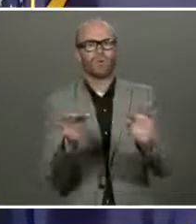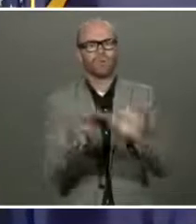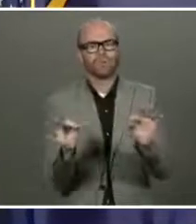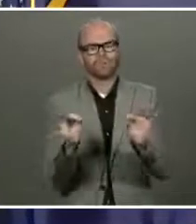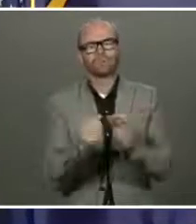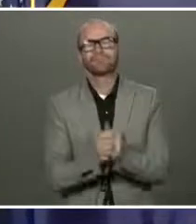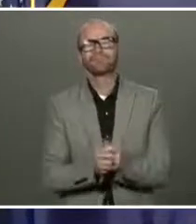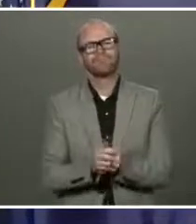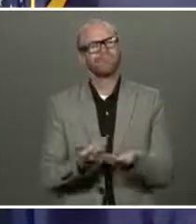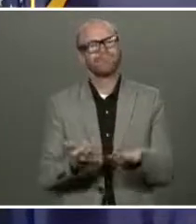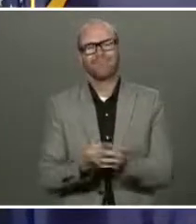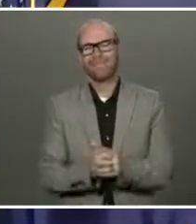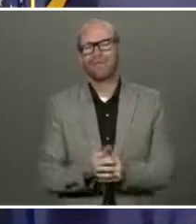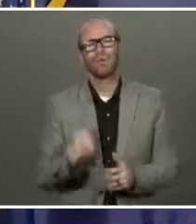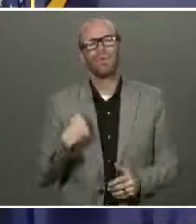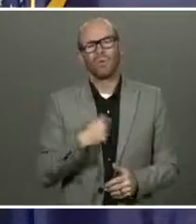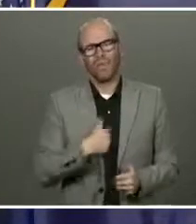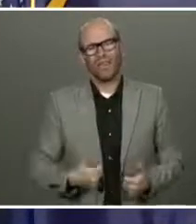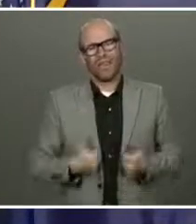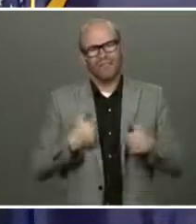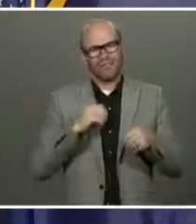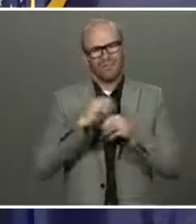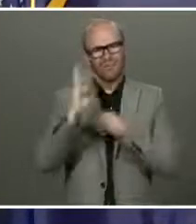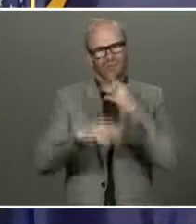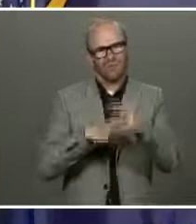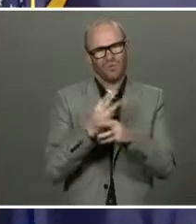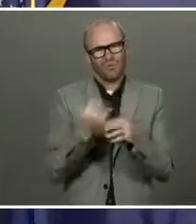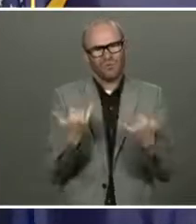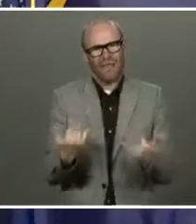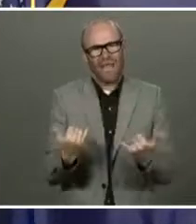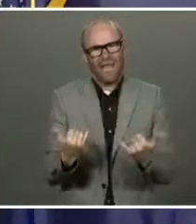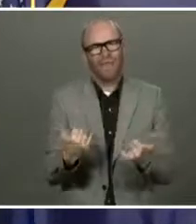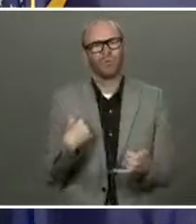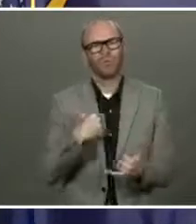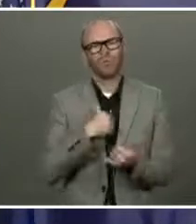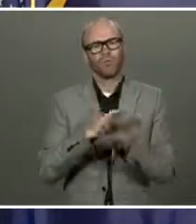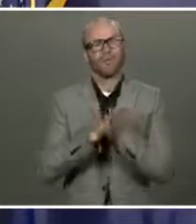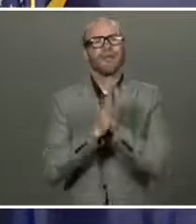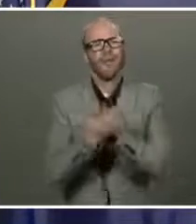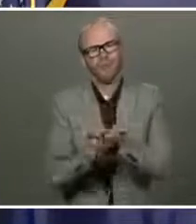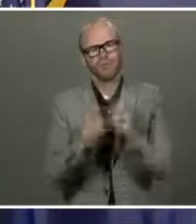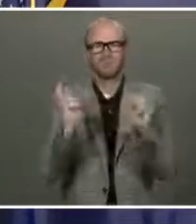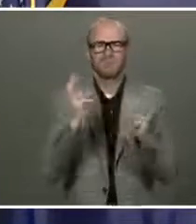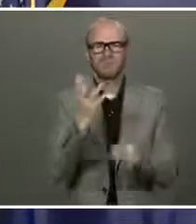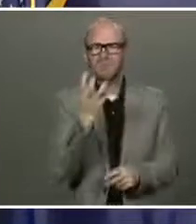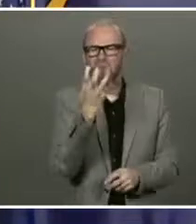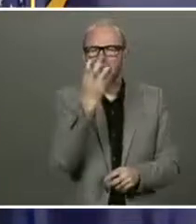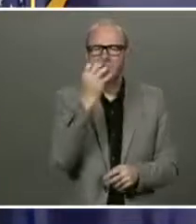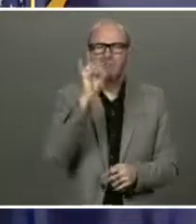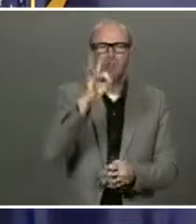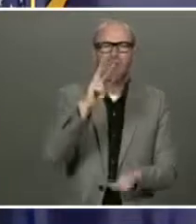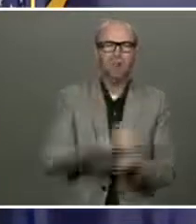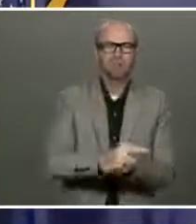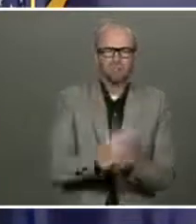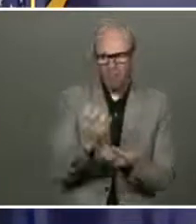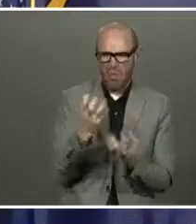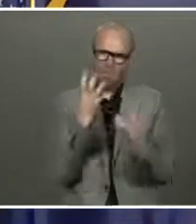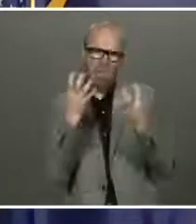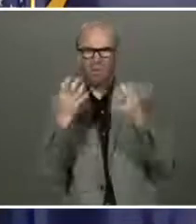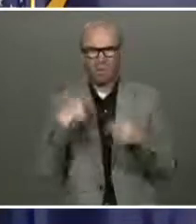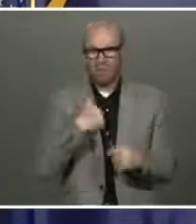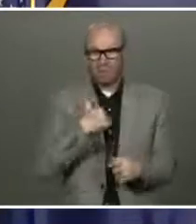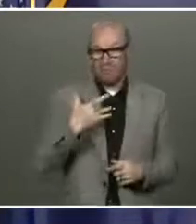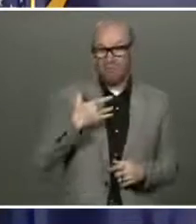My goodness, we're living in this world where we've become sore losers, and we're looking for any